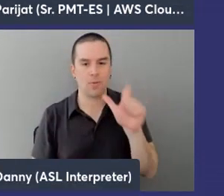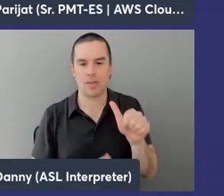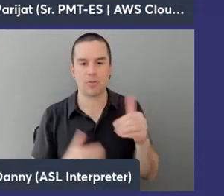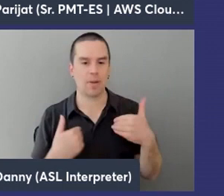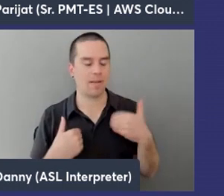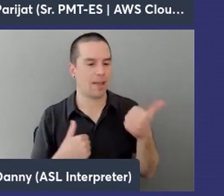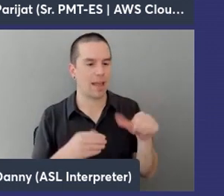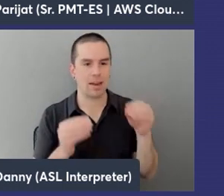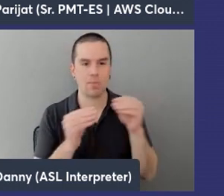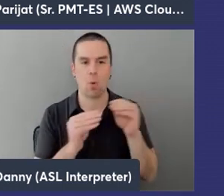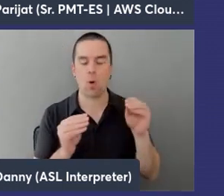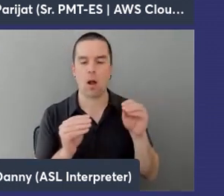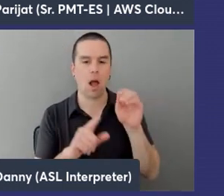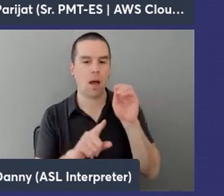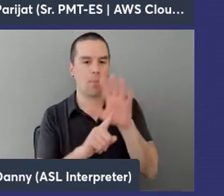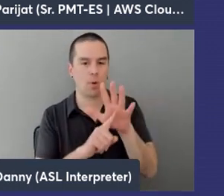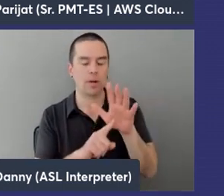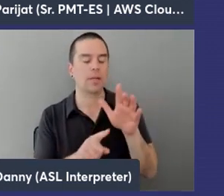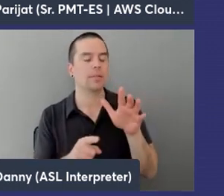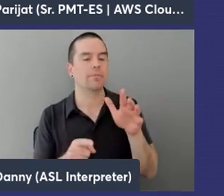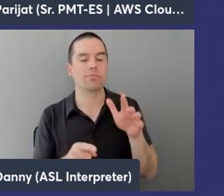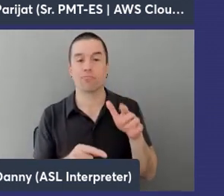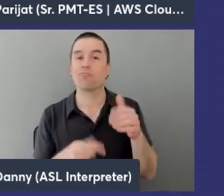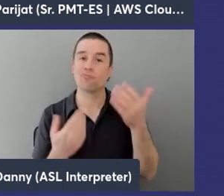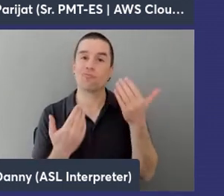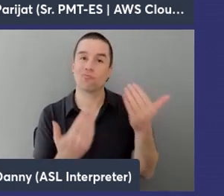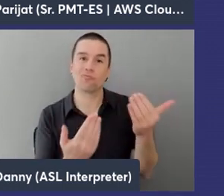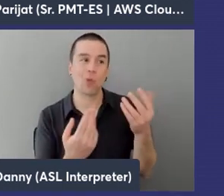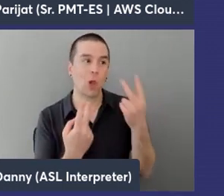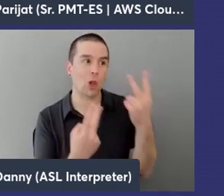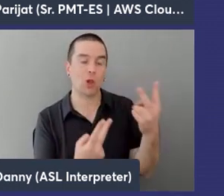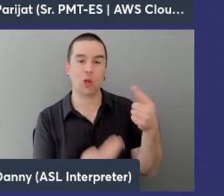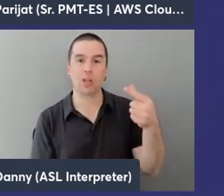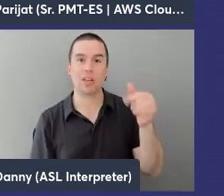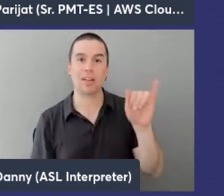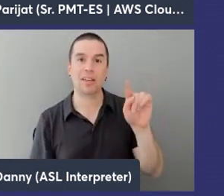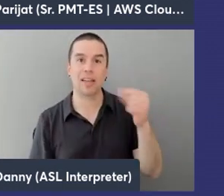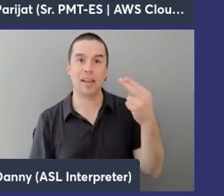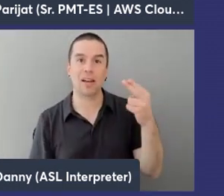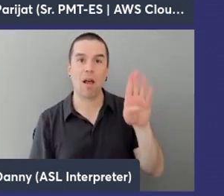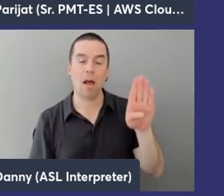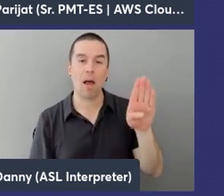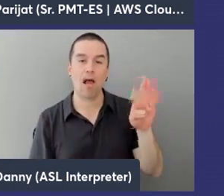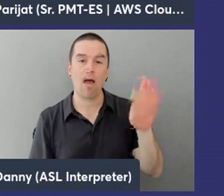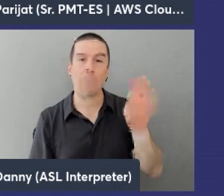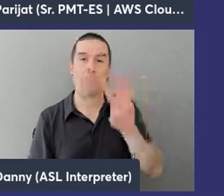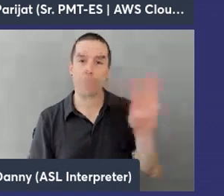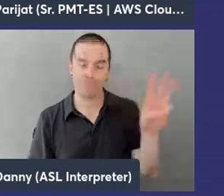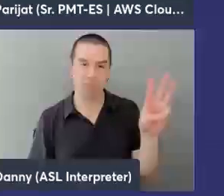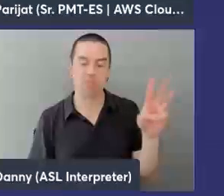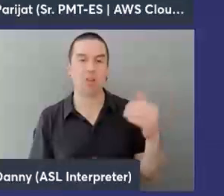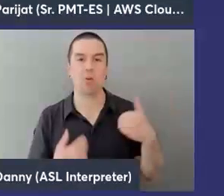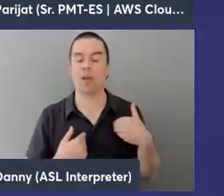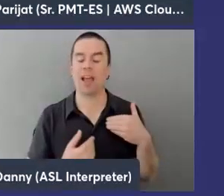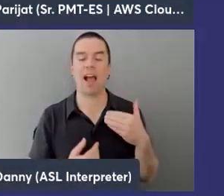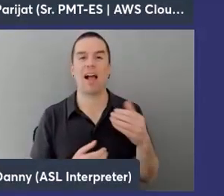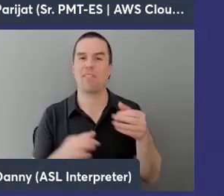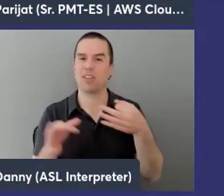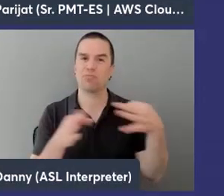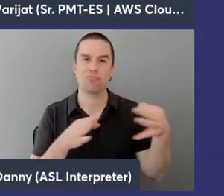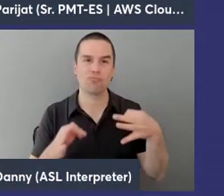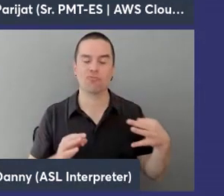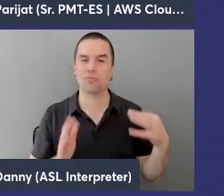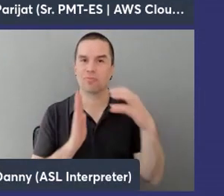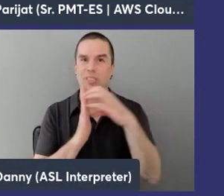I would suggest taking a look at the GitHub page. We have a very detailed section showing all the different types of rules we have, how to configure